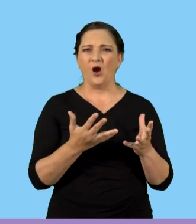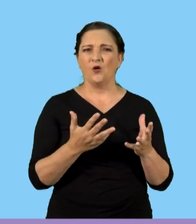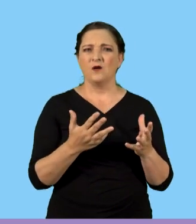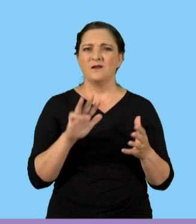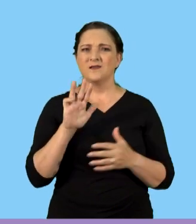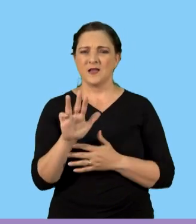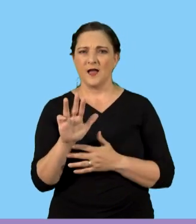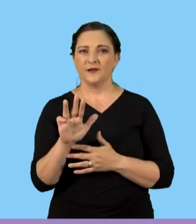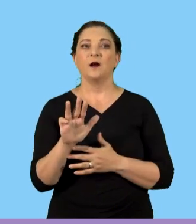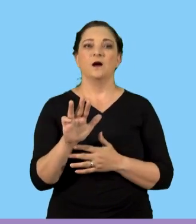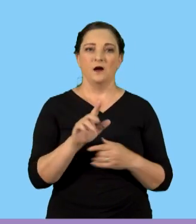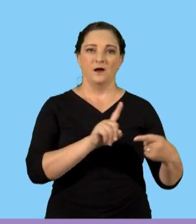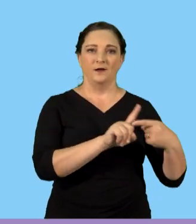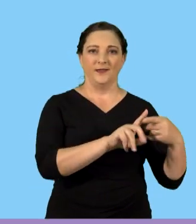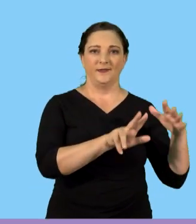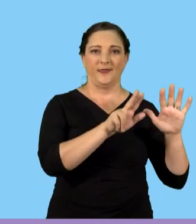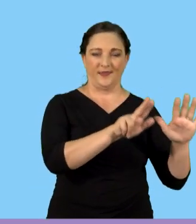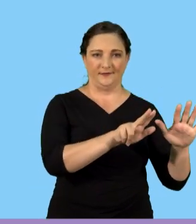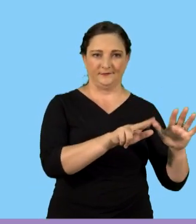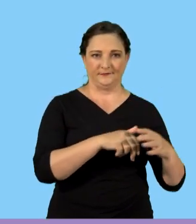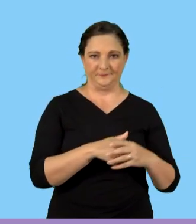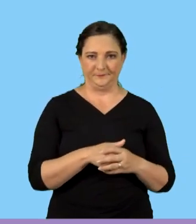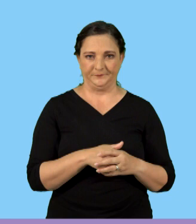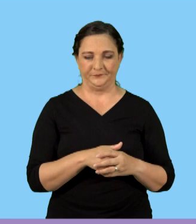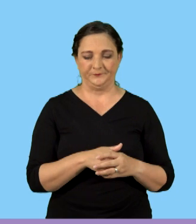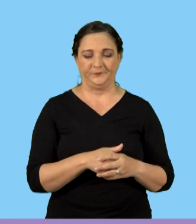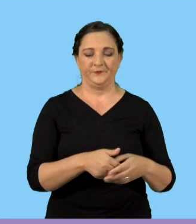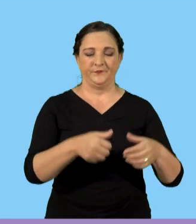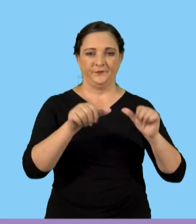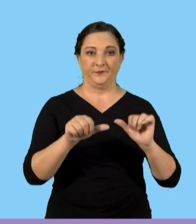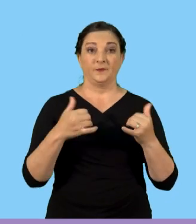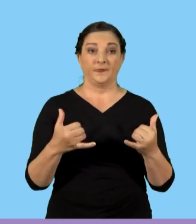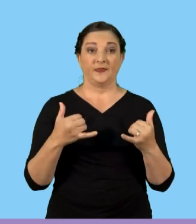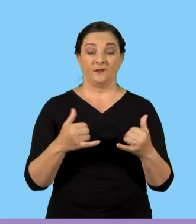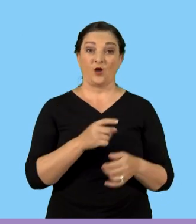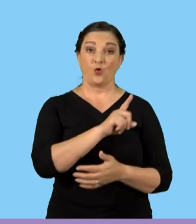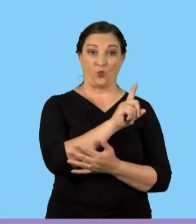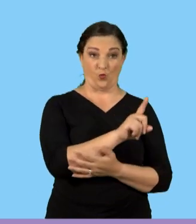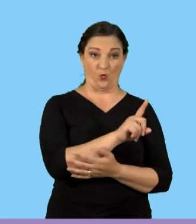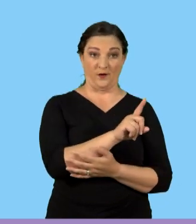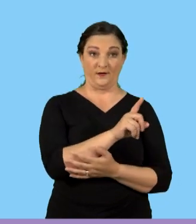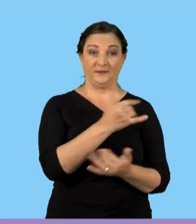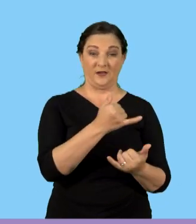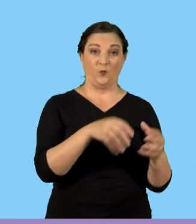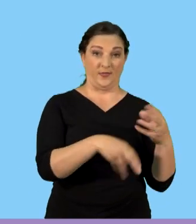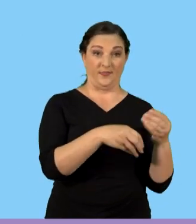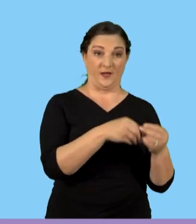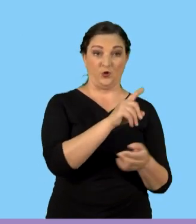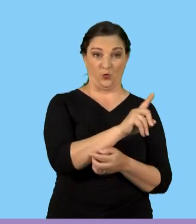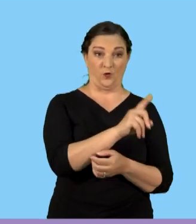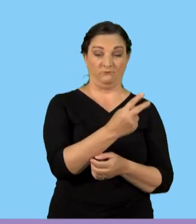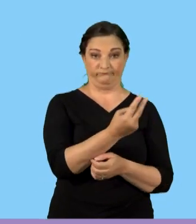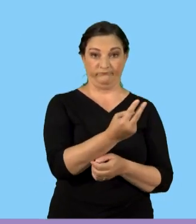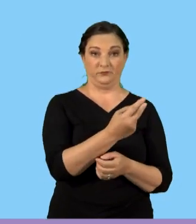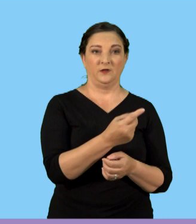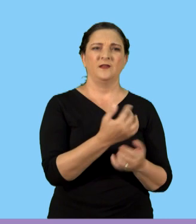going to add 8. Let's do the same thing for the second one. We are taking 1 because that's the number that we are adding every time. And